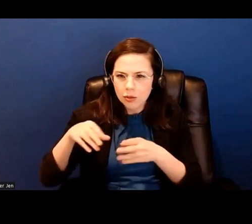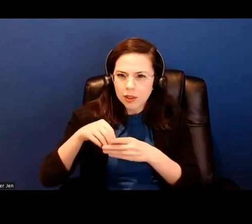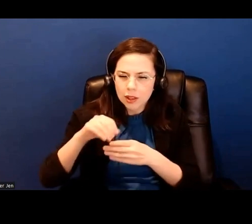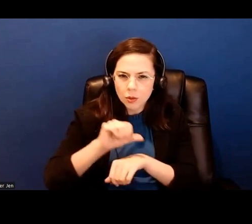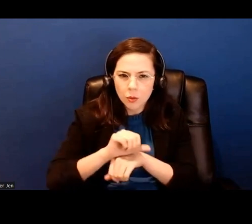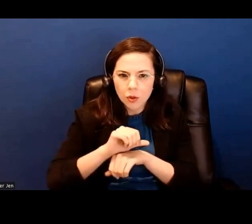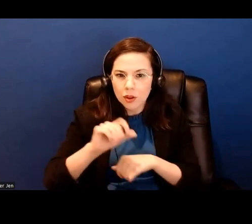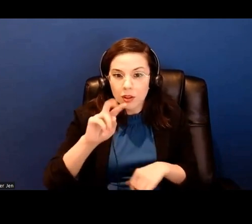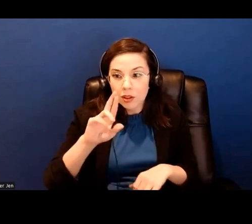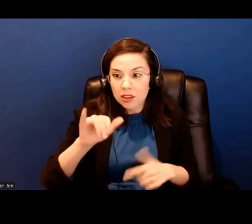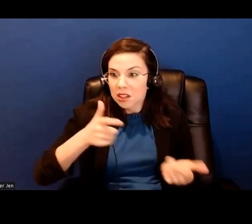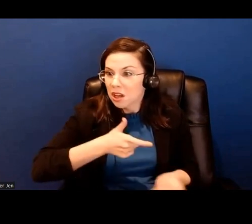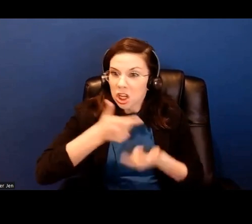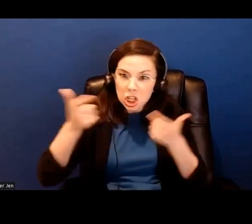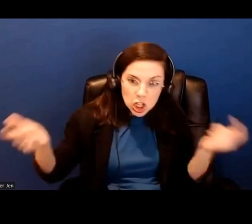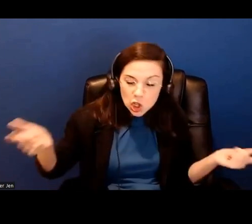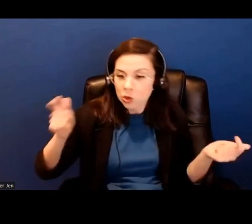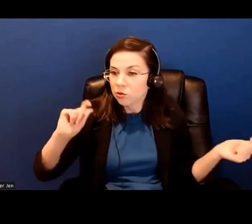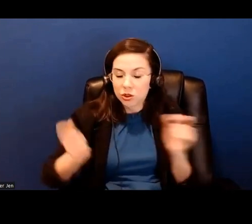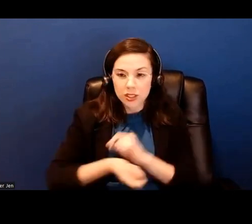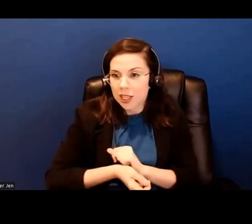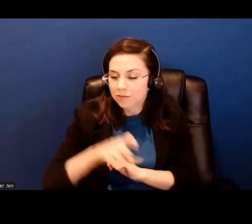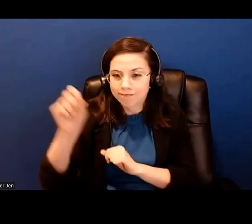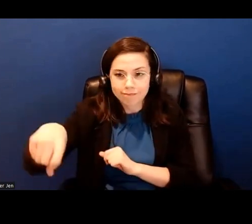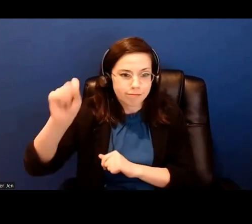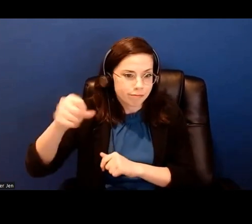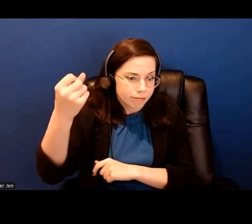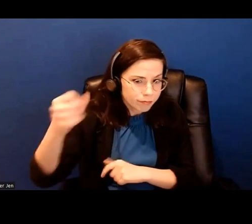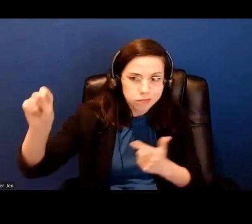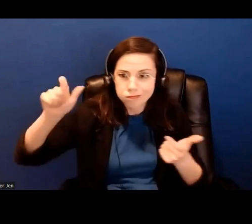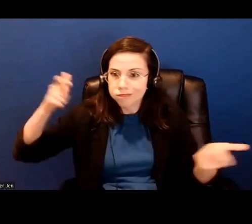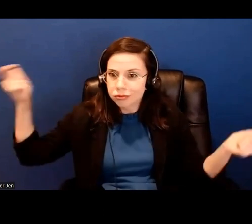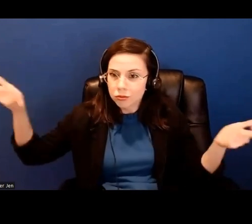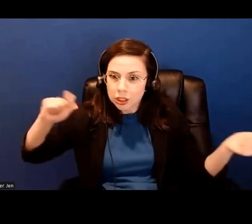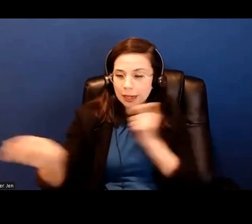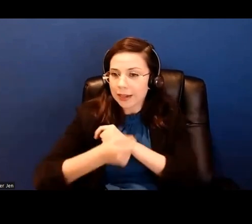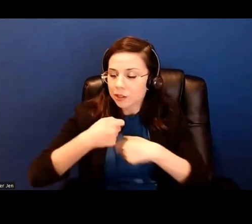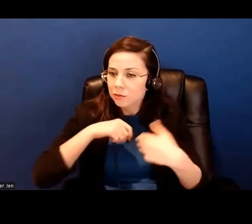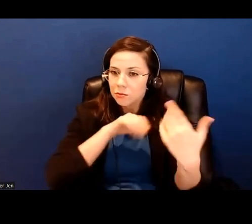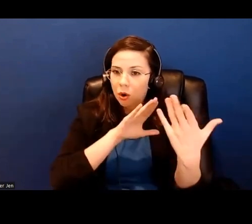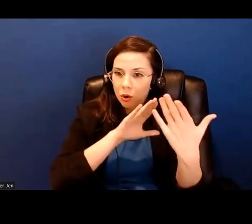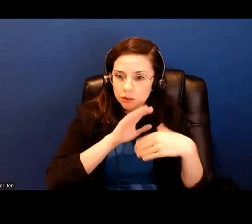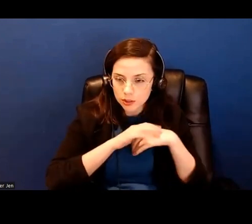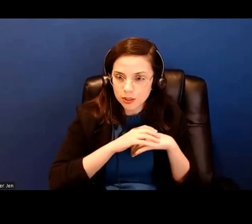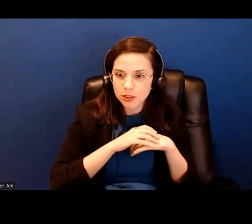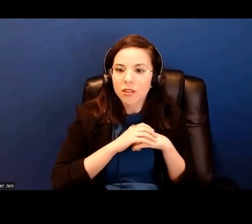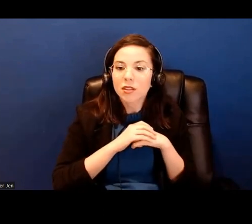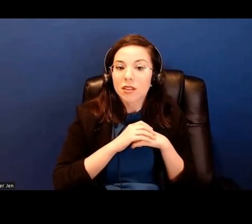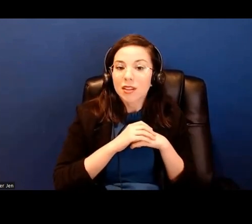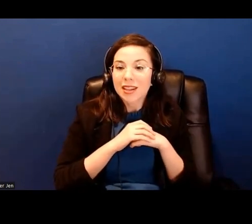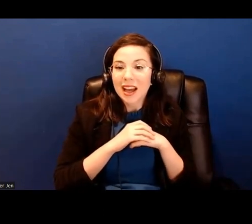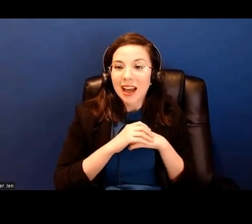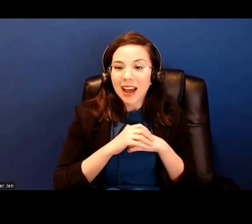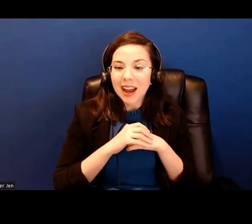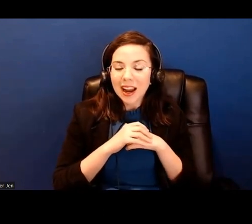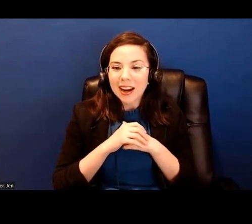a radical shift. No, unquestionably, it's a radical shift in that approach. And and I'm out on a limb here, but I'm